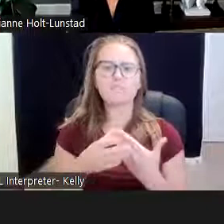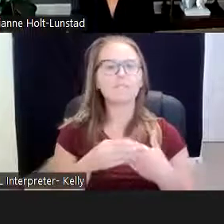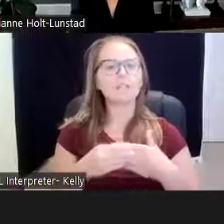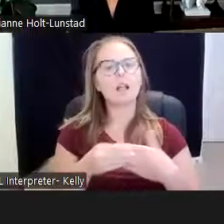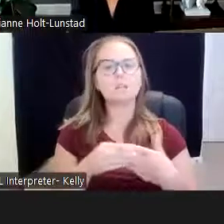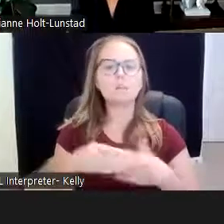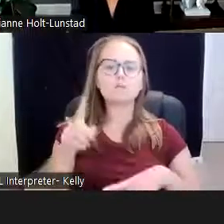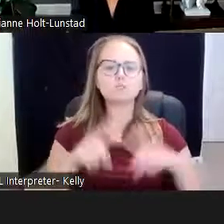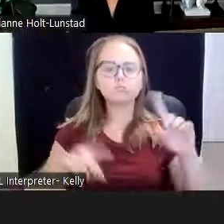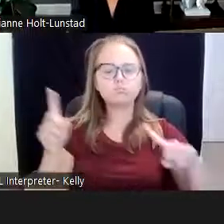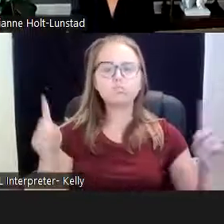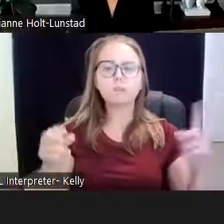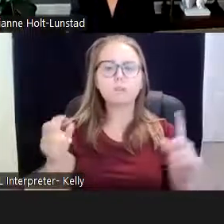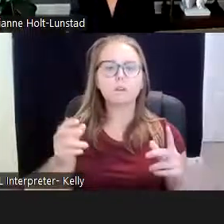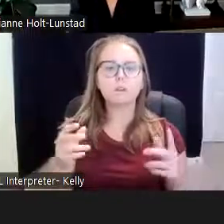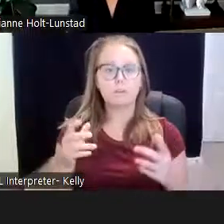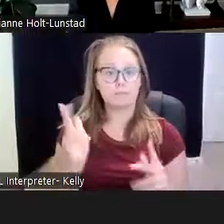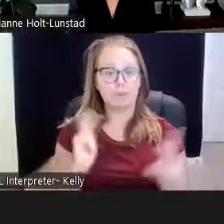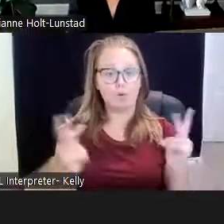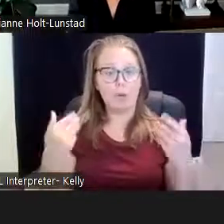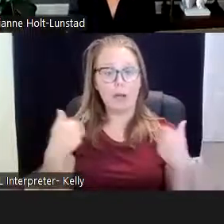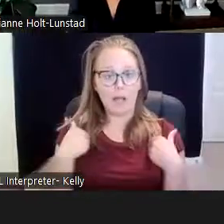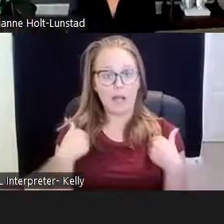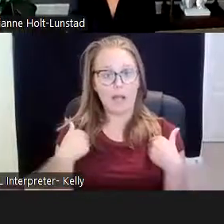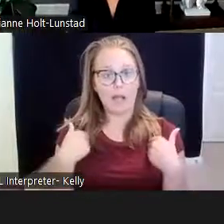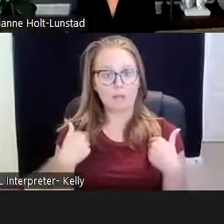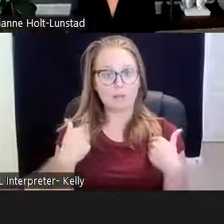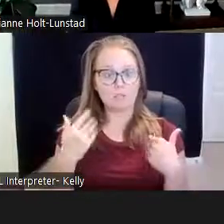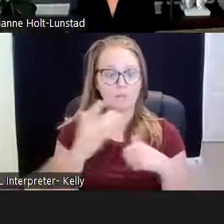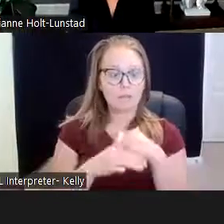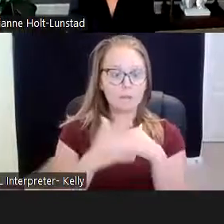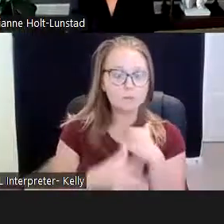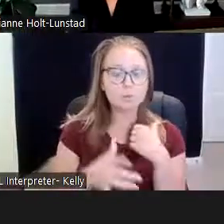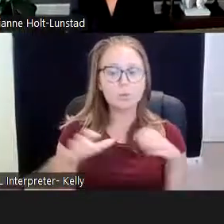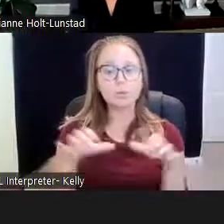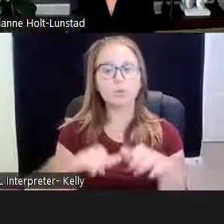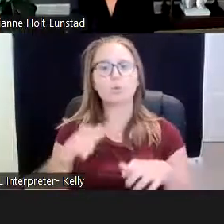participants had the autonomy of doing it in a timing and manner that was